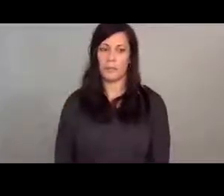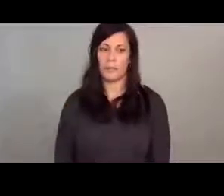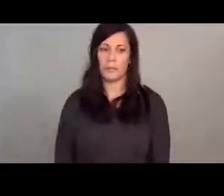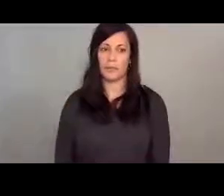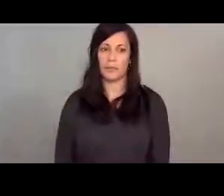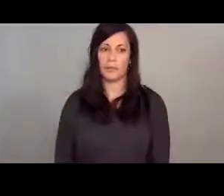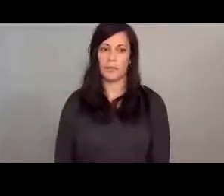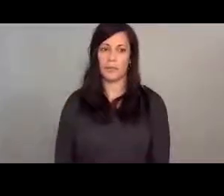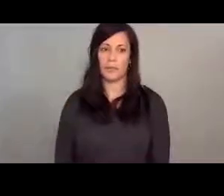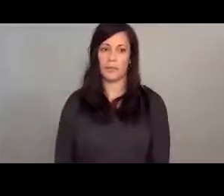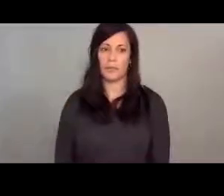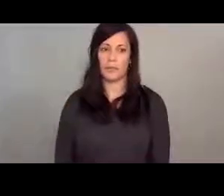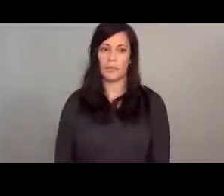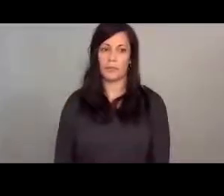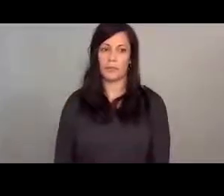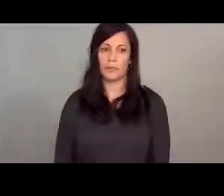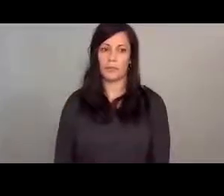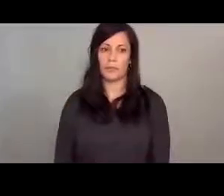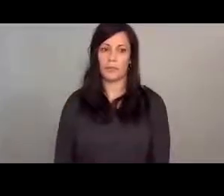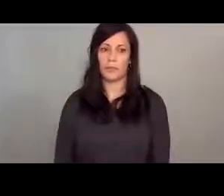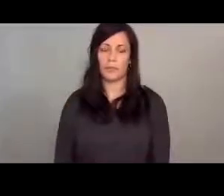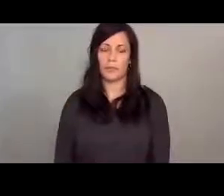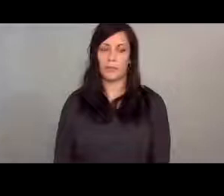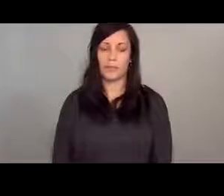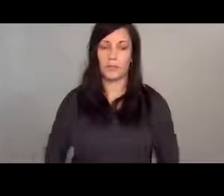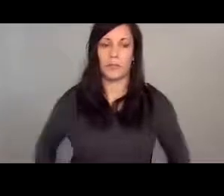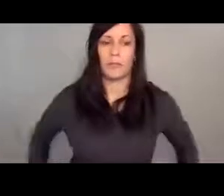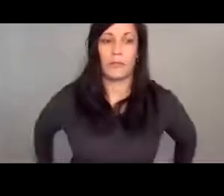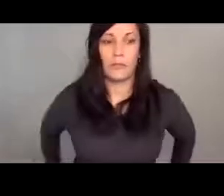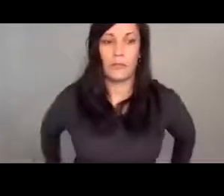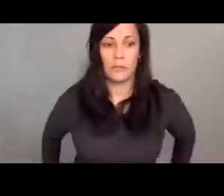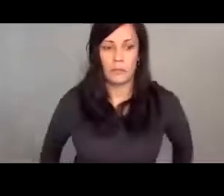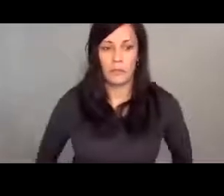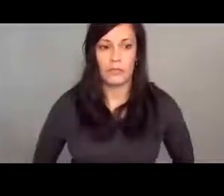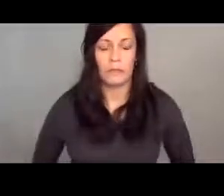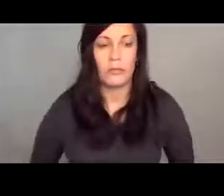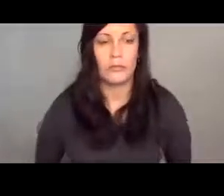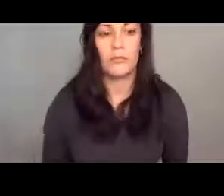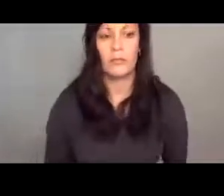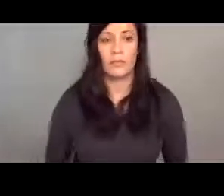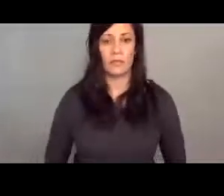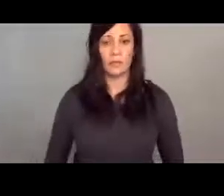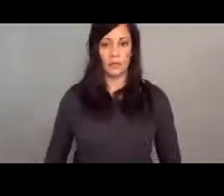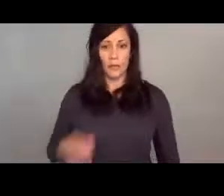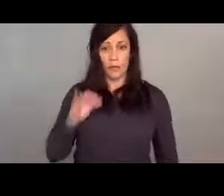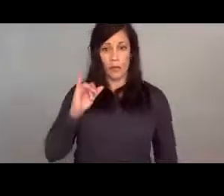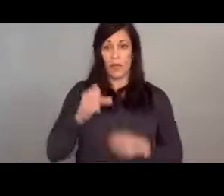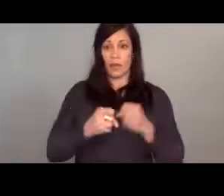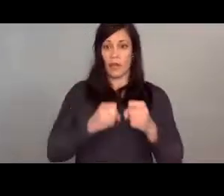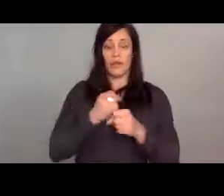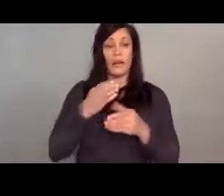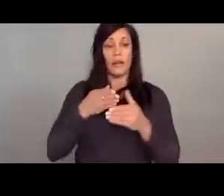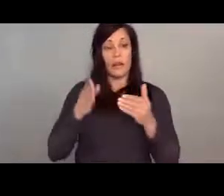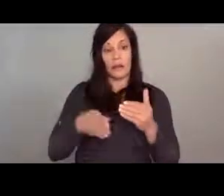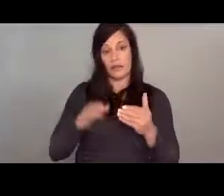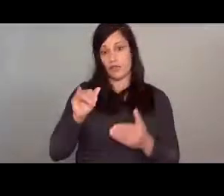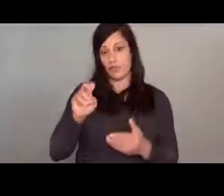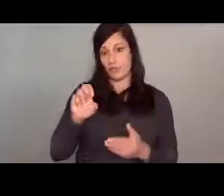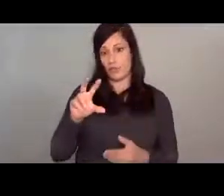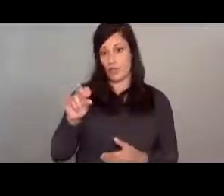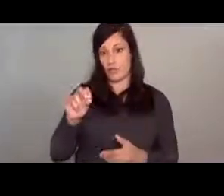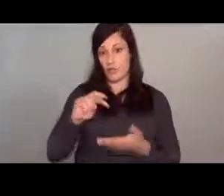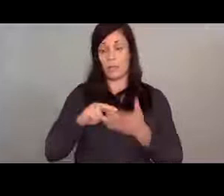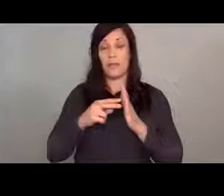06/30. So since the fiscal year ends on June 30th, the most completed fiscal year would have been last